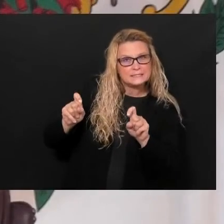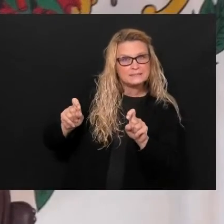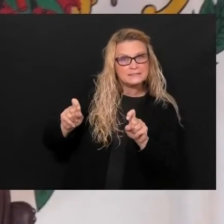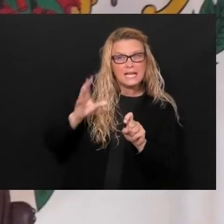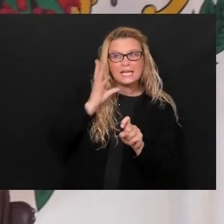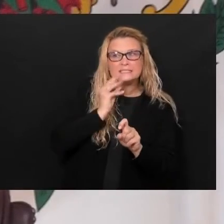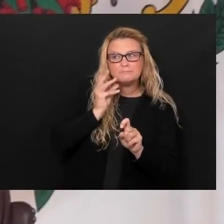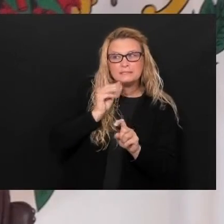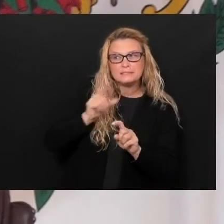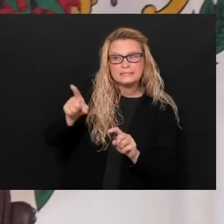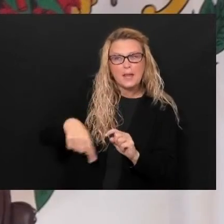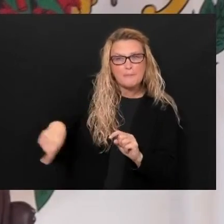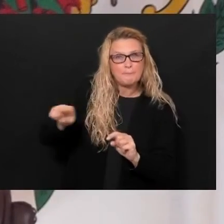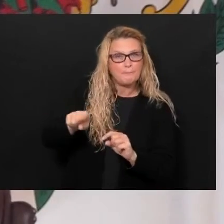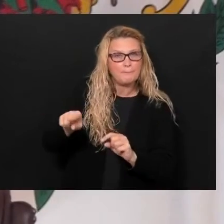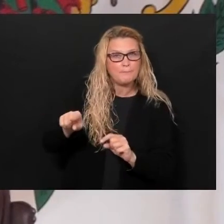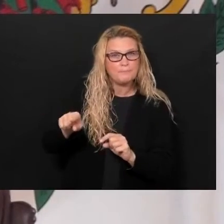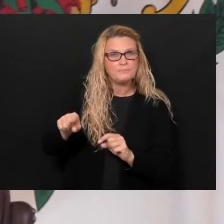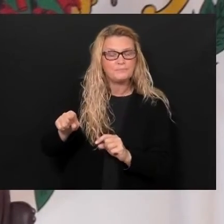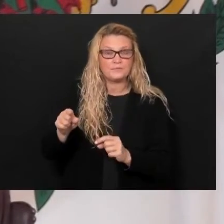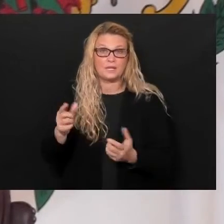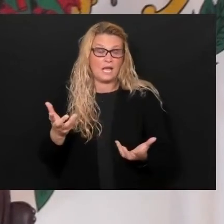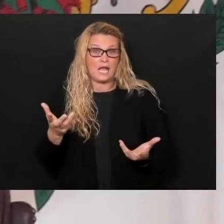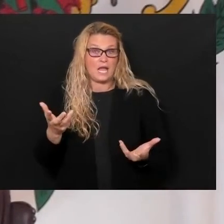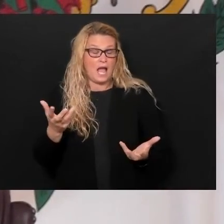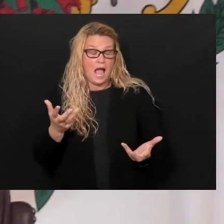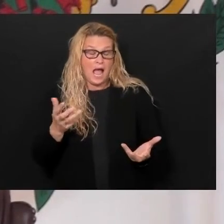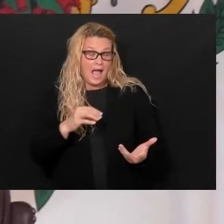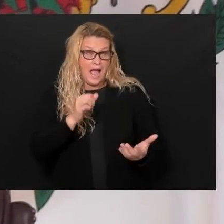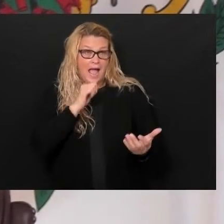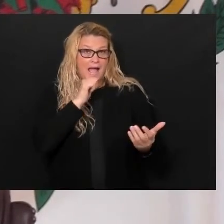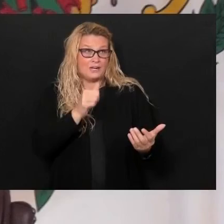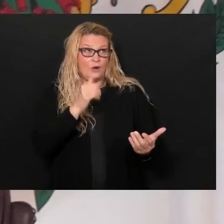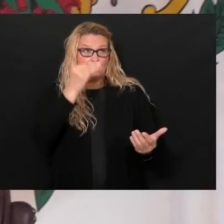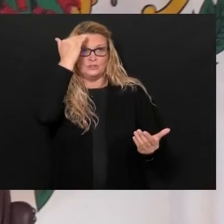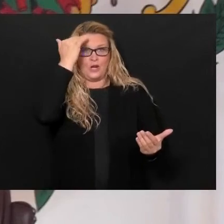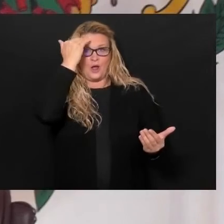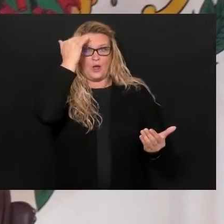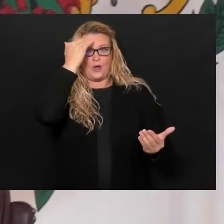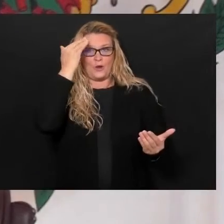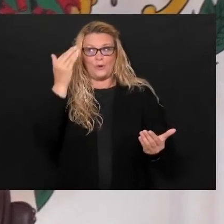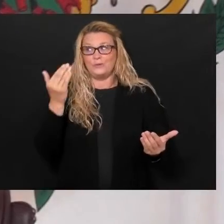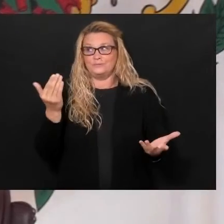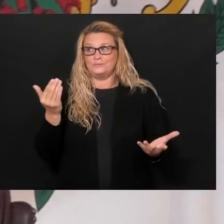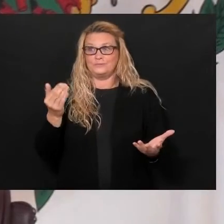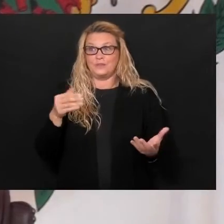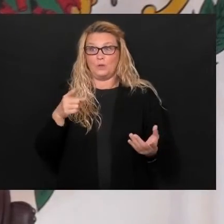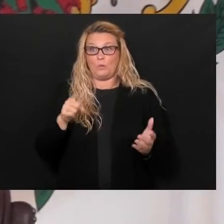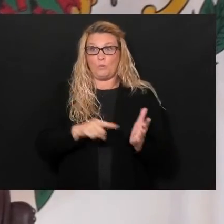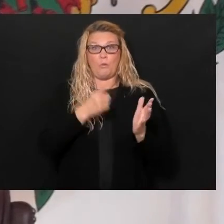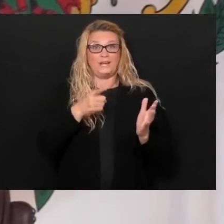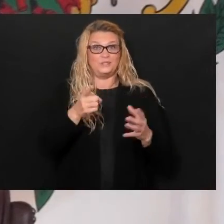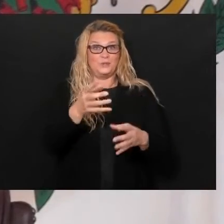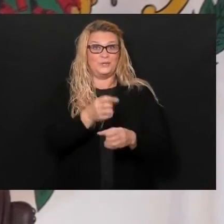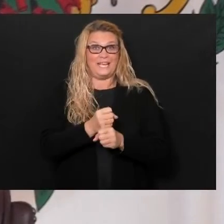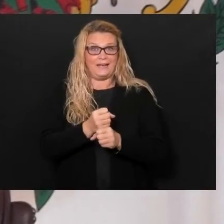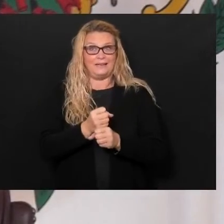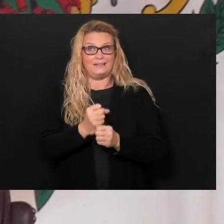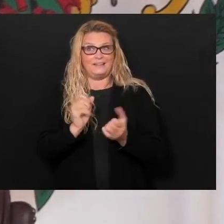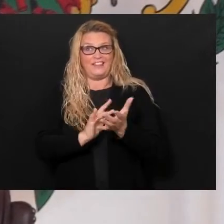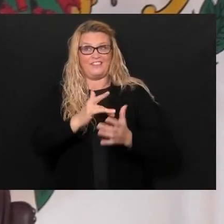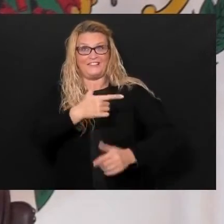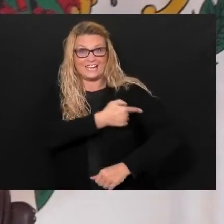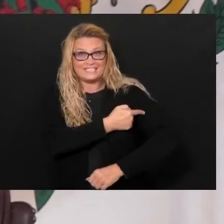the most part, I really don't know anything worse than you get the vaccine, and for a